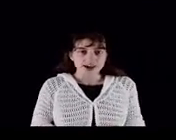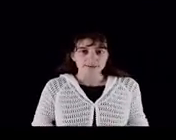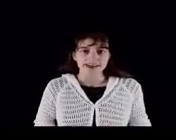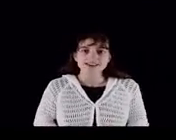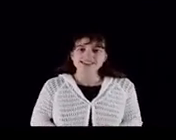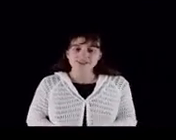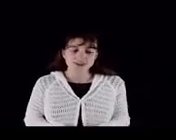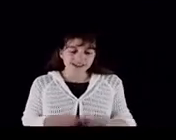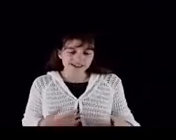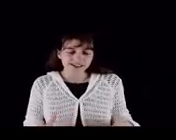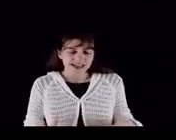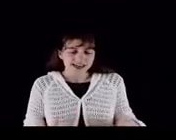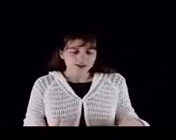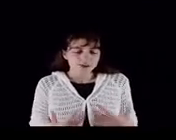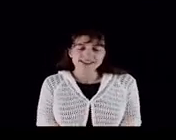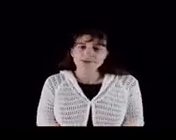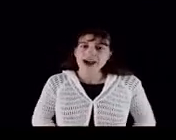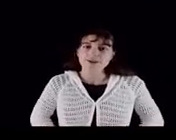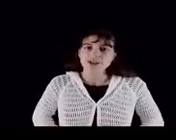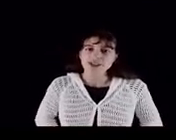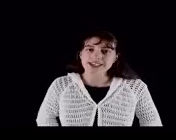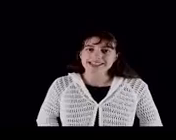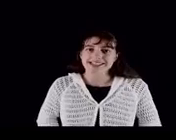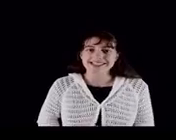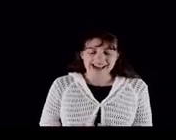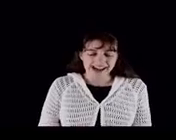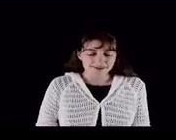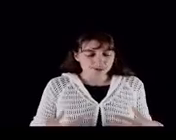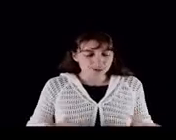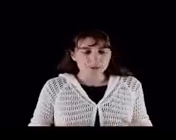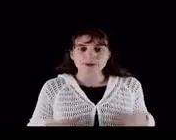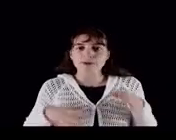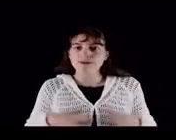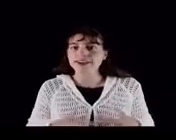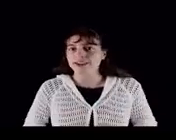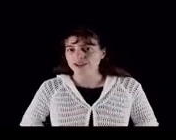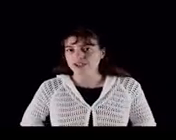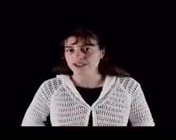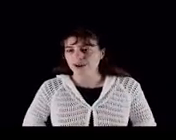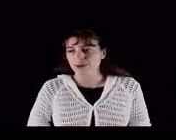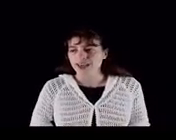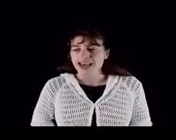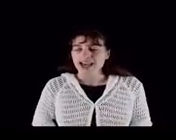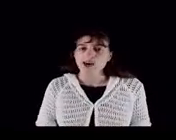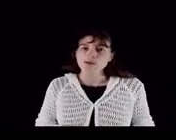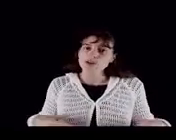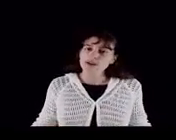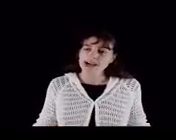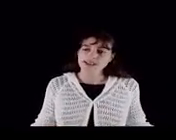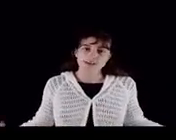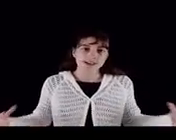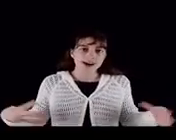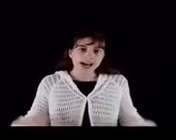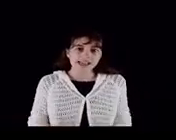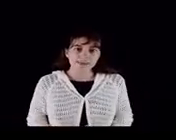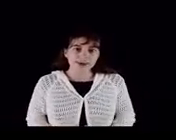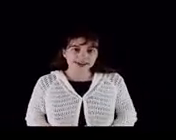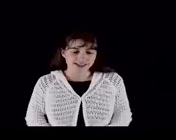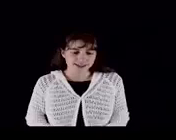topic. And I'll just give you a little reason why I'm sharing this. I grew up in a very good Christian home, and I was so blessed with